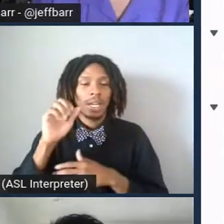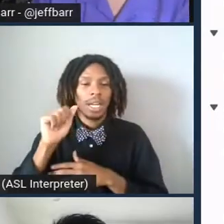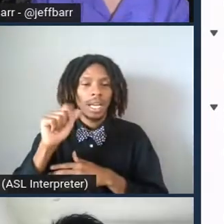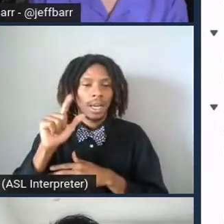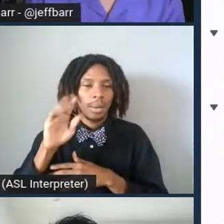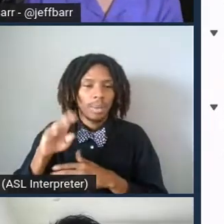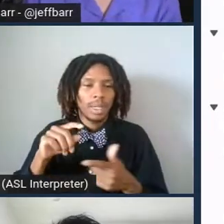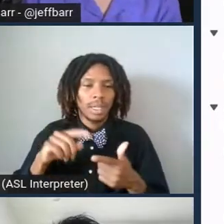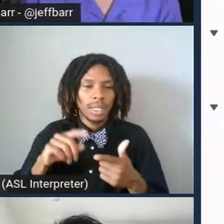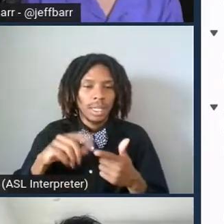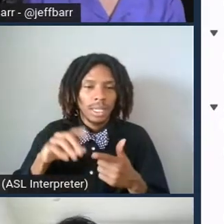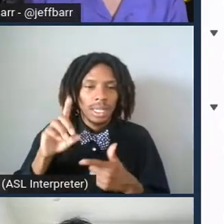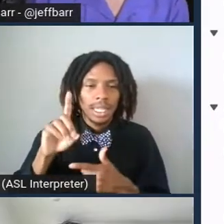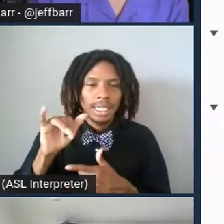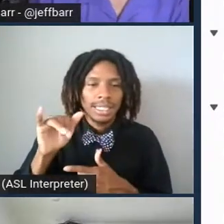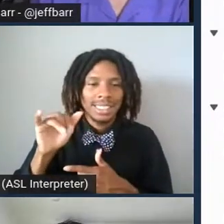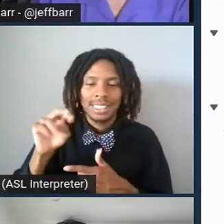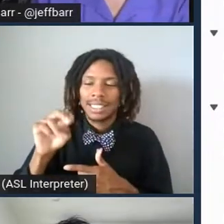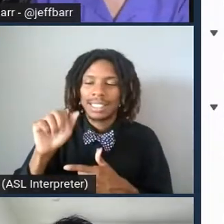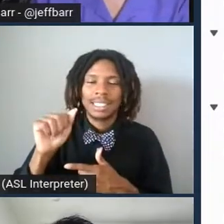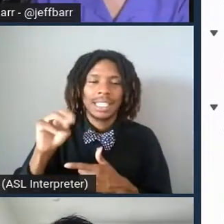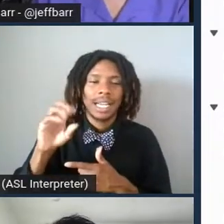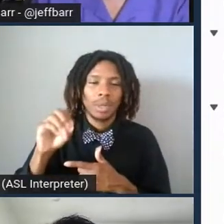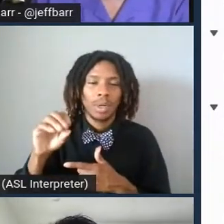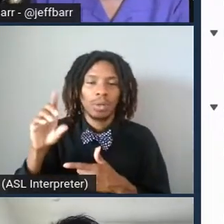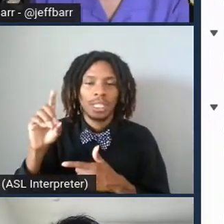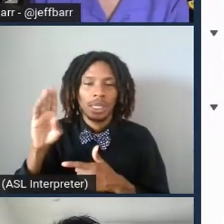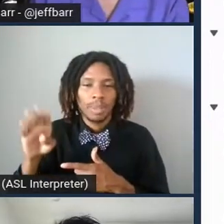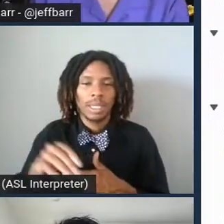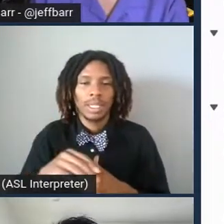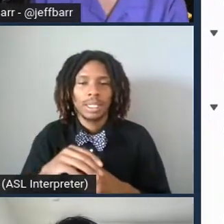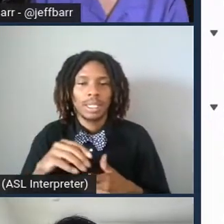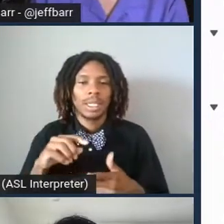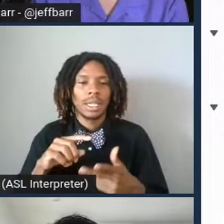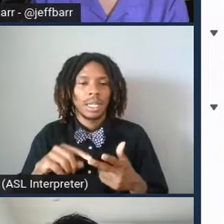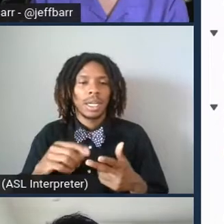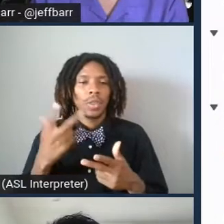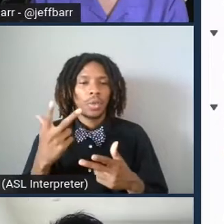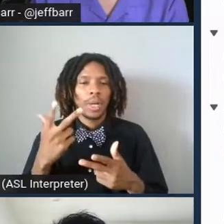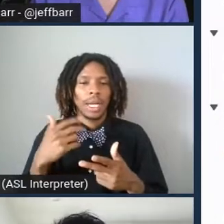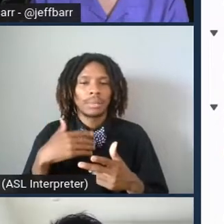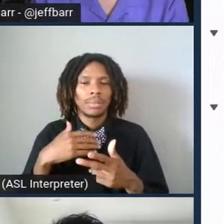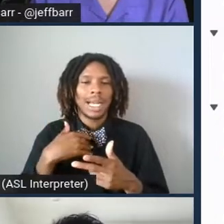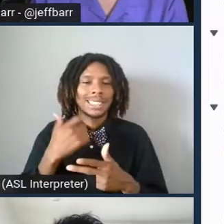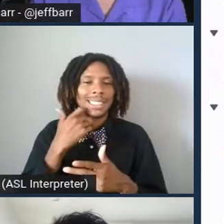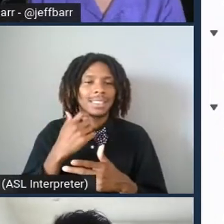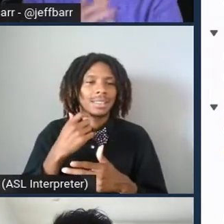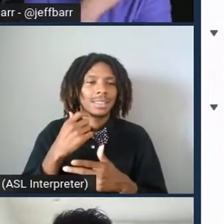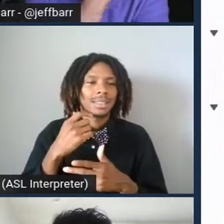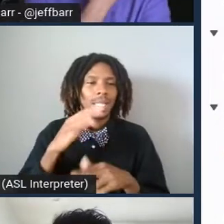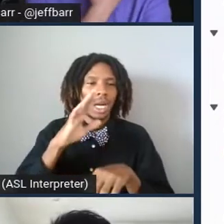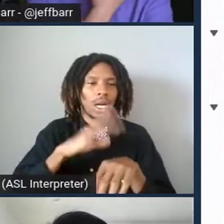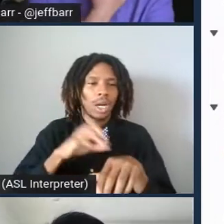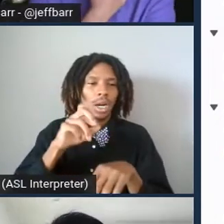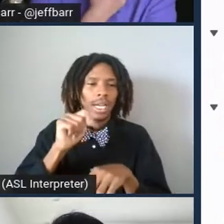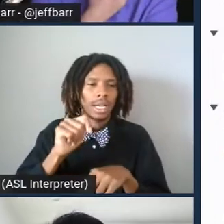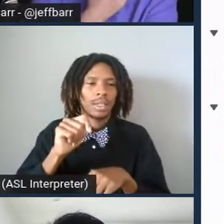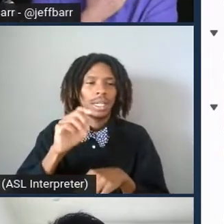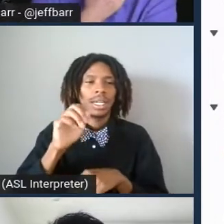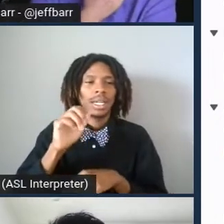for DynamoDB, and the auto scaling group, the three components that I called out earlier.